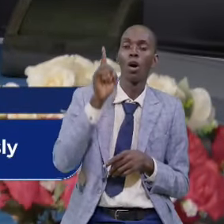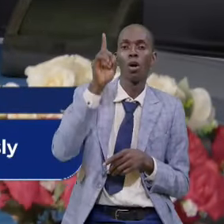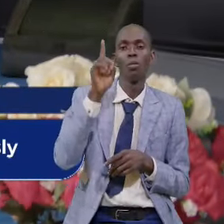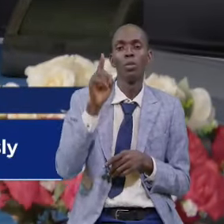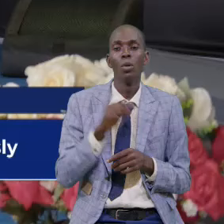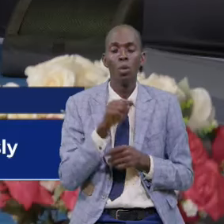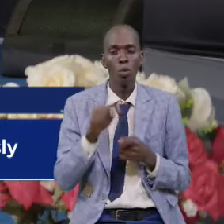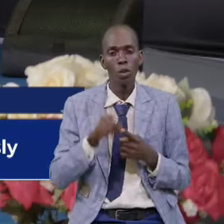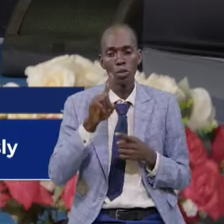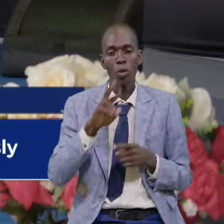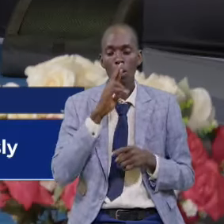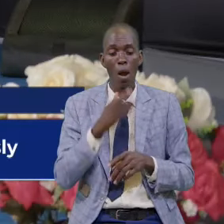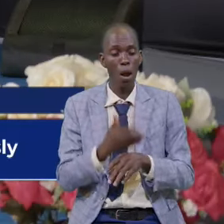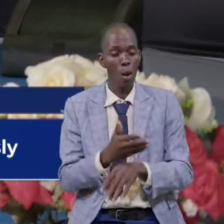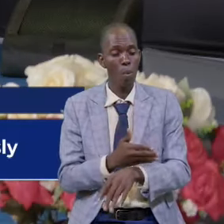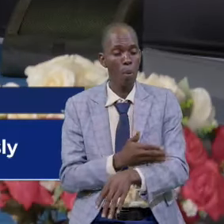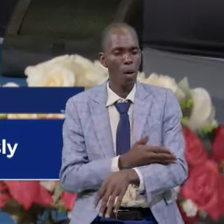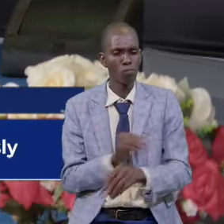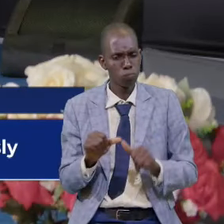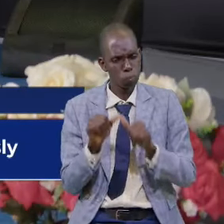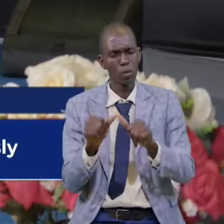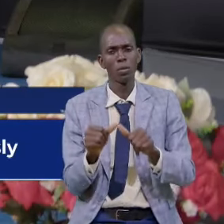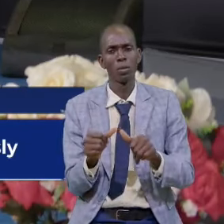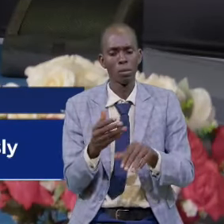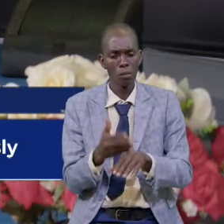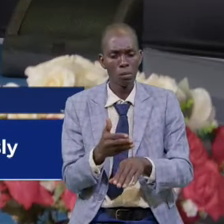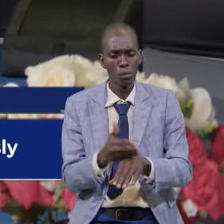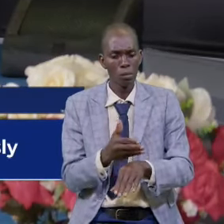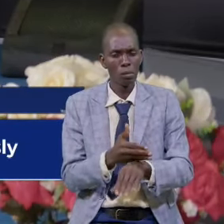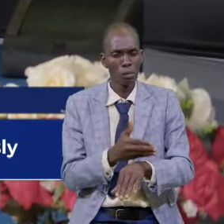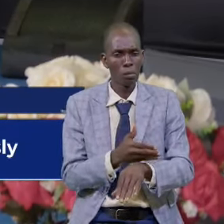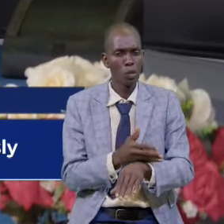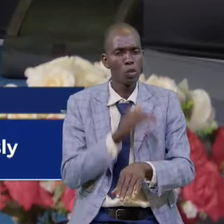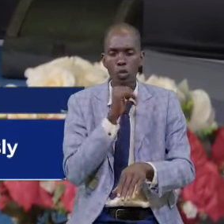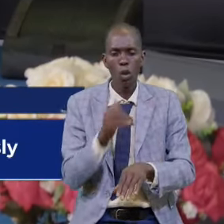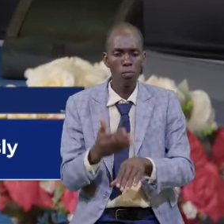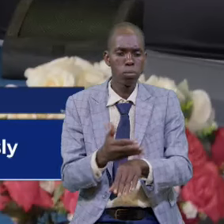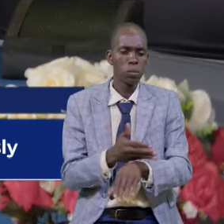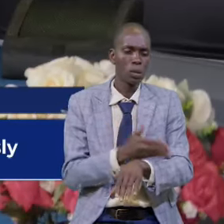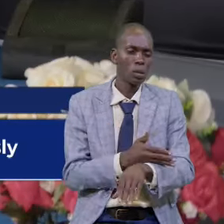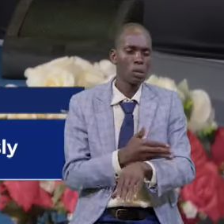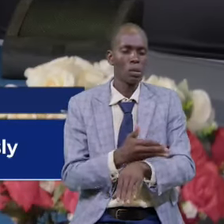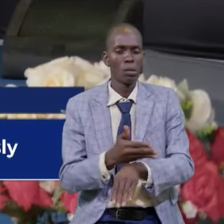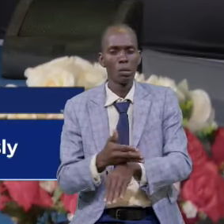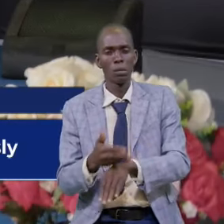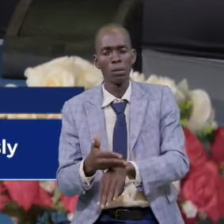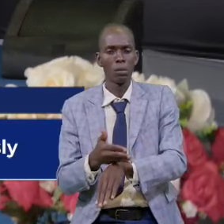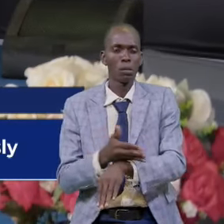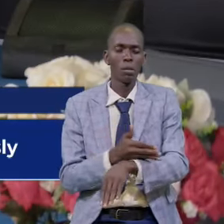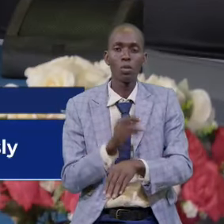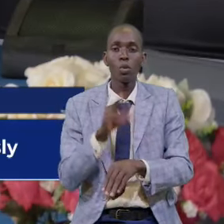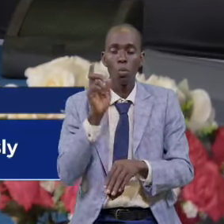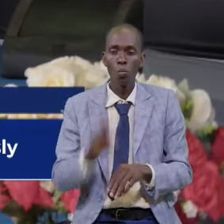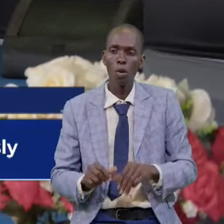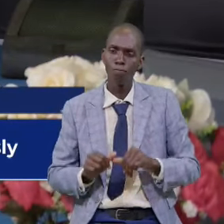it appears this is succeeding, that is succeeding, maintain that. Must. I must. You